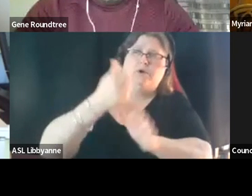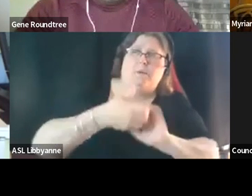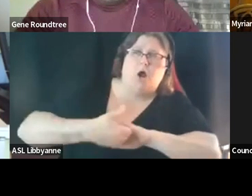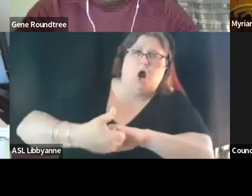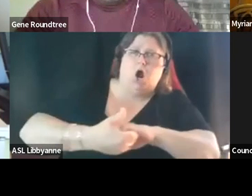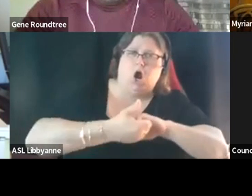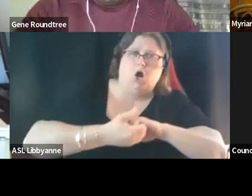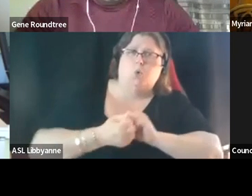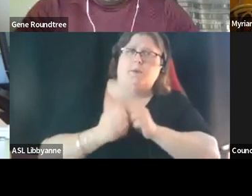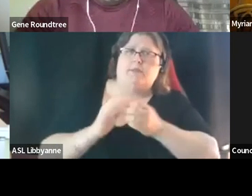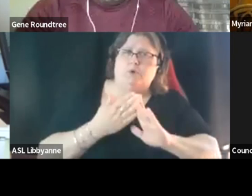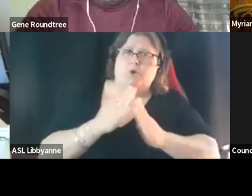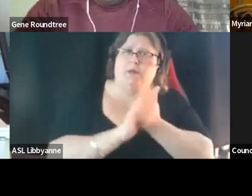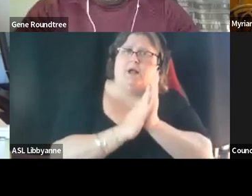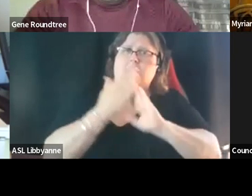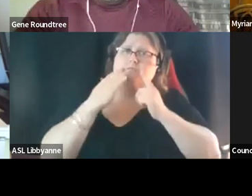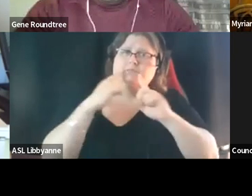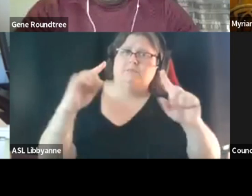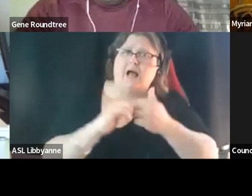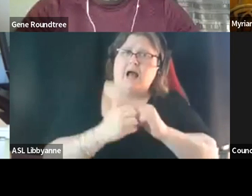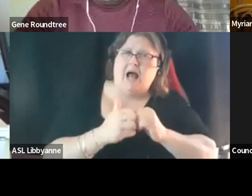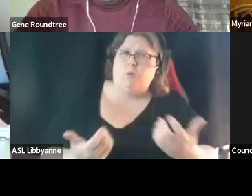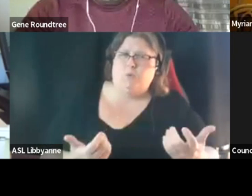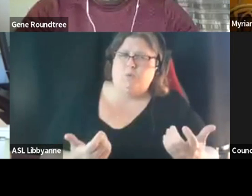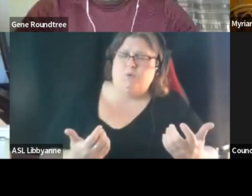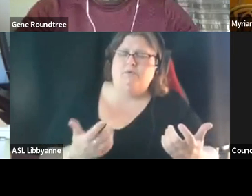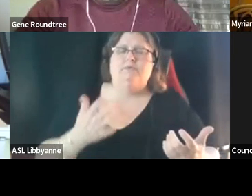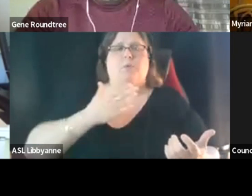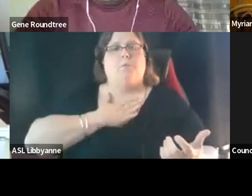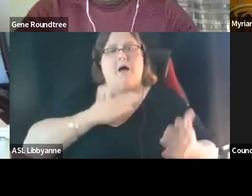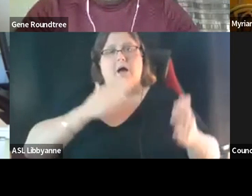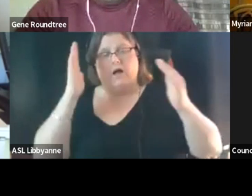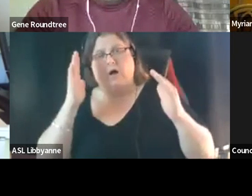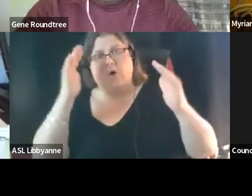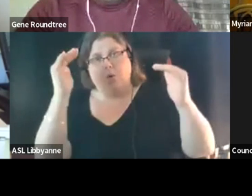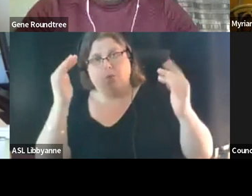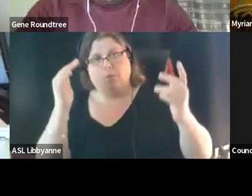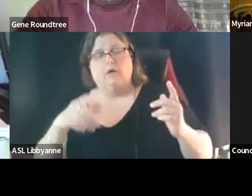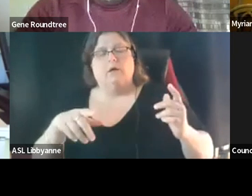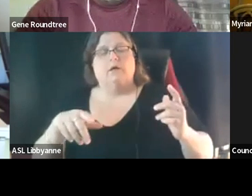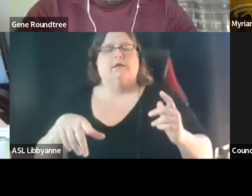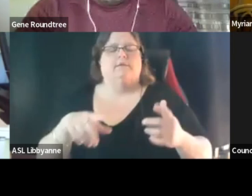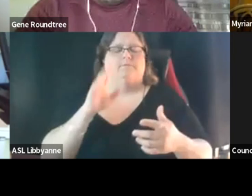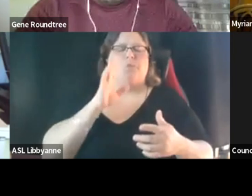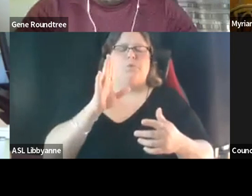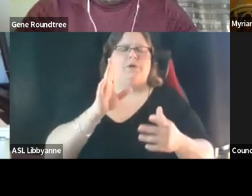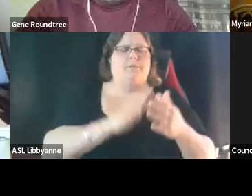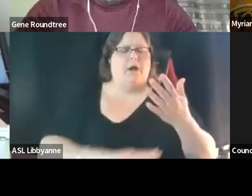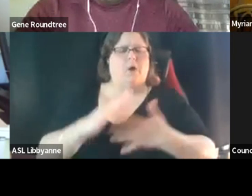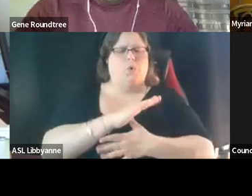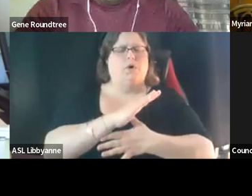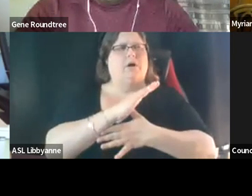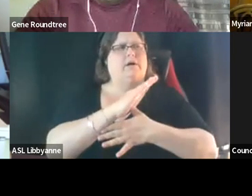community to be successful? And my hope is that they would prioritize quality,